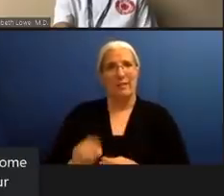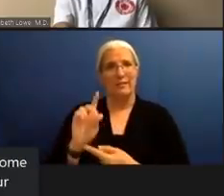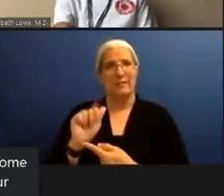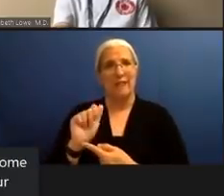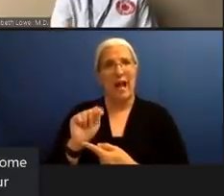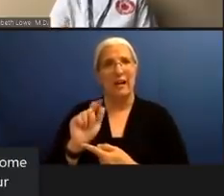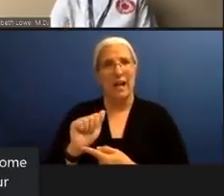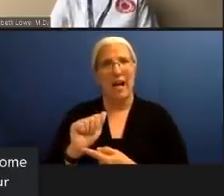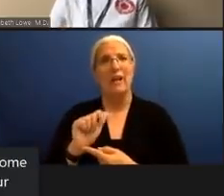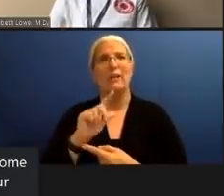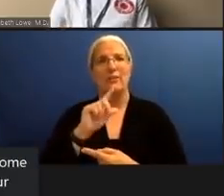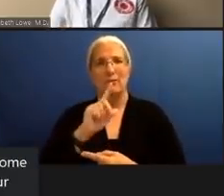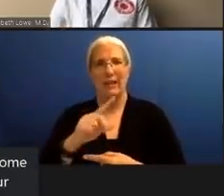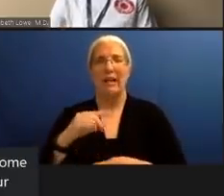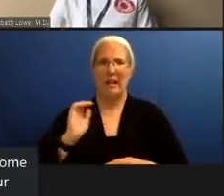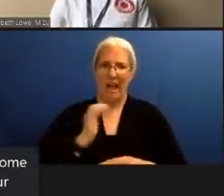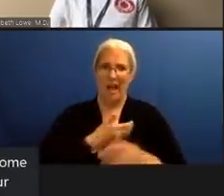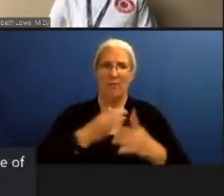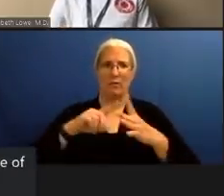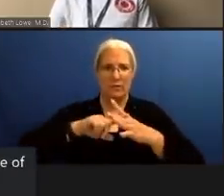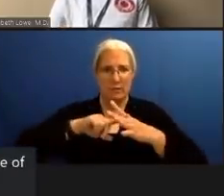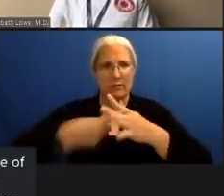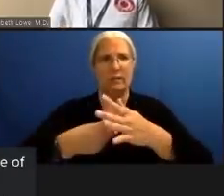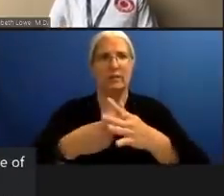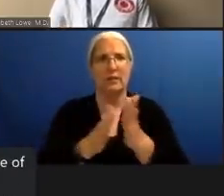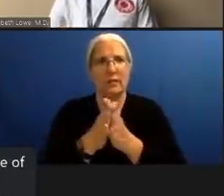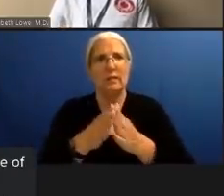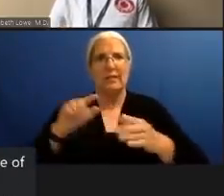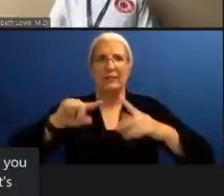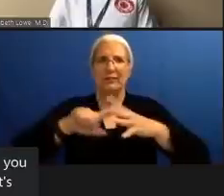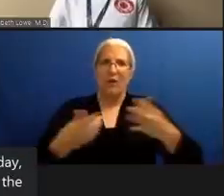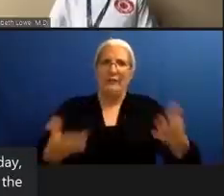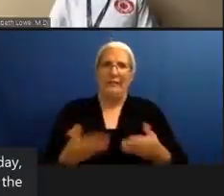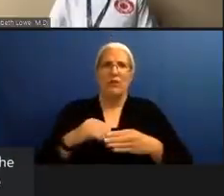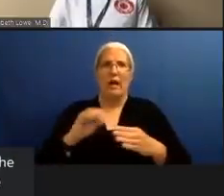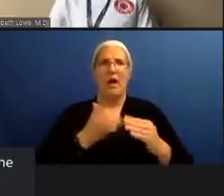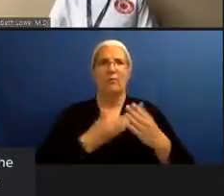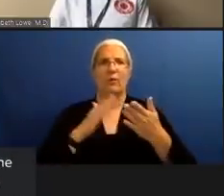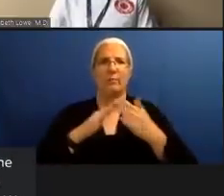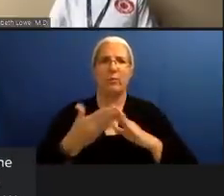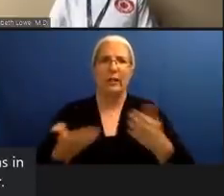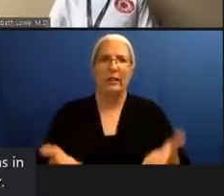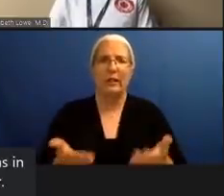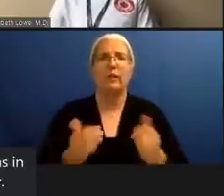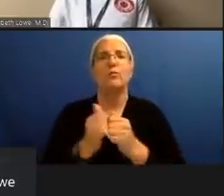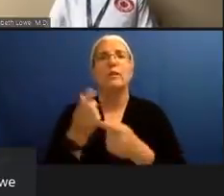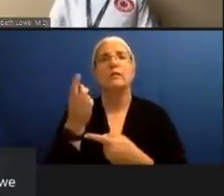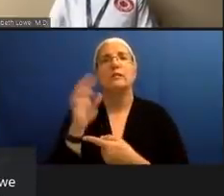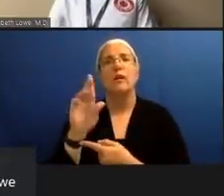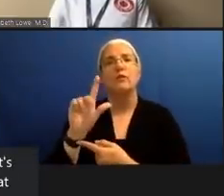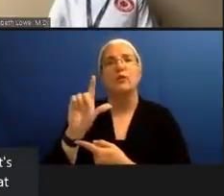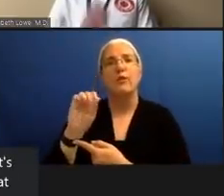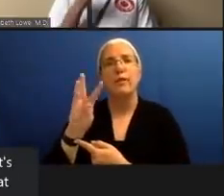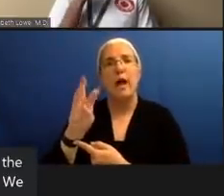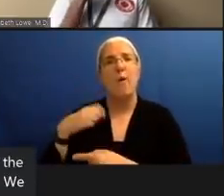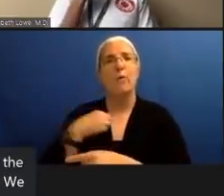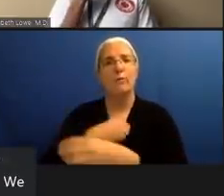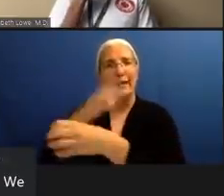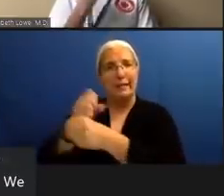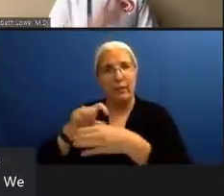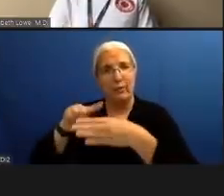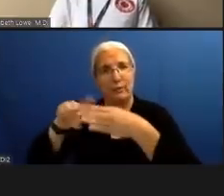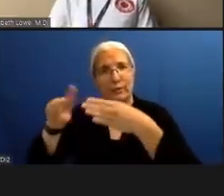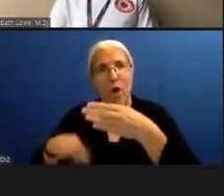the testing that Dr. Lowe articulated. It comes in. We get the testing results. We reach out to people. We see what's happening